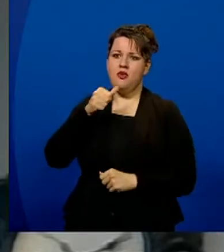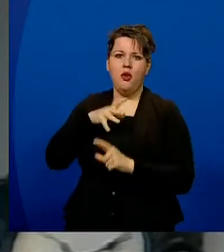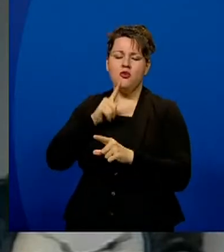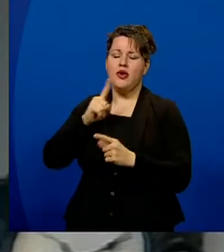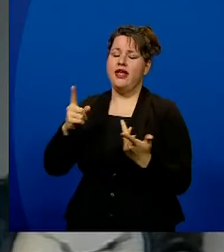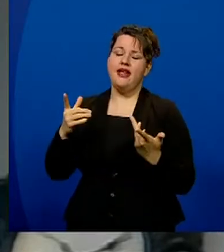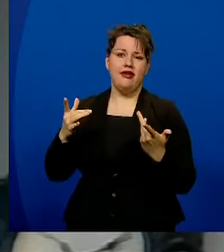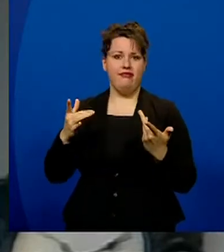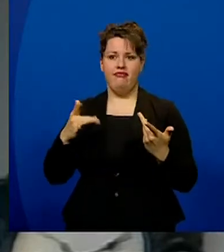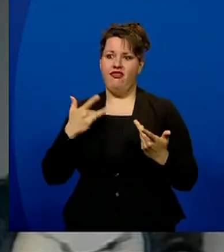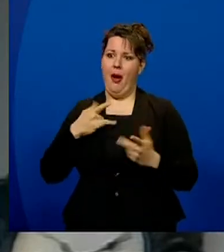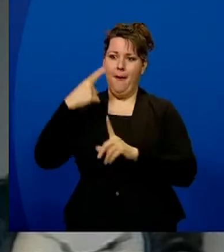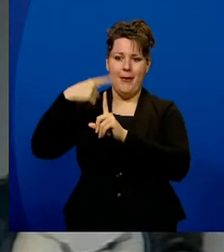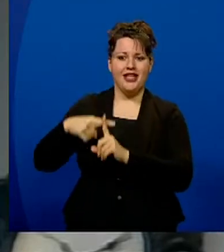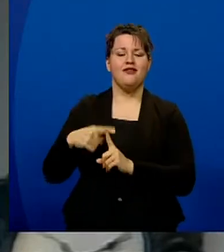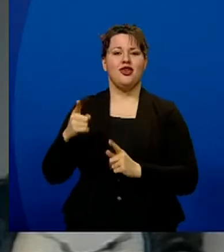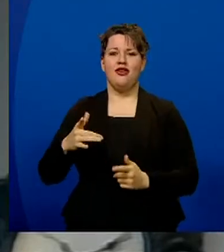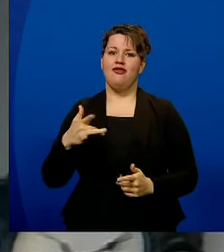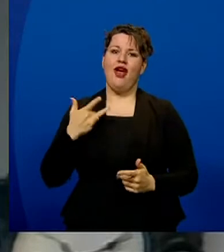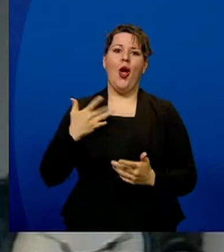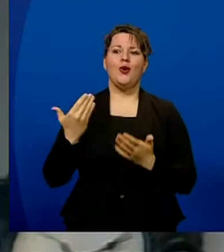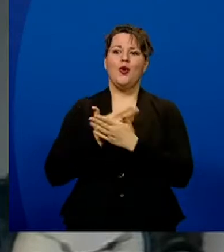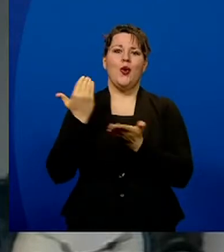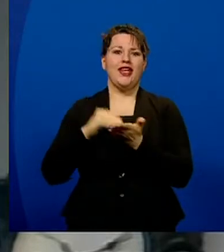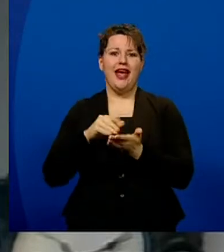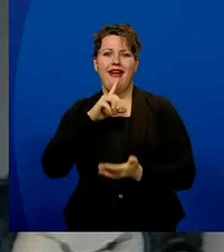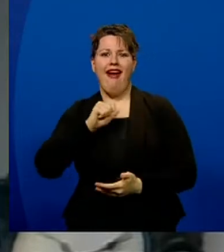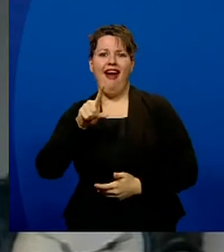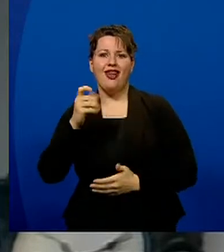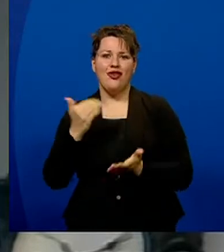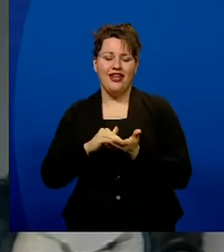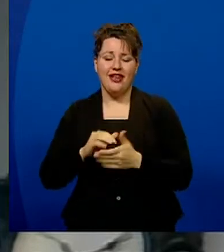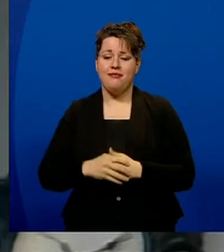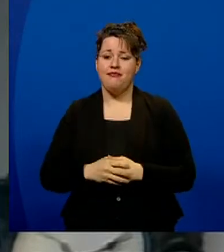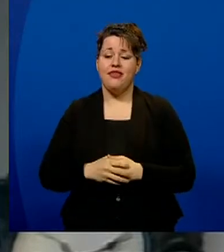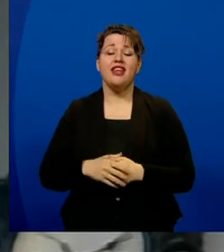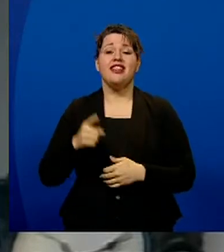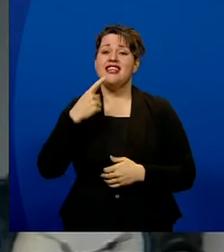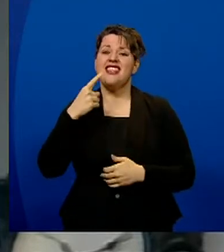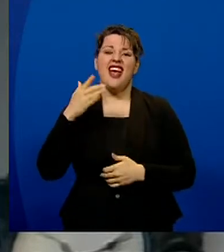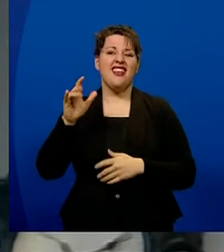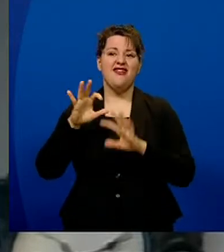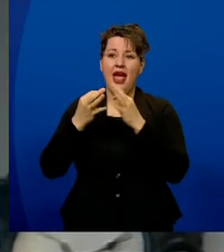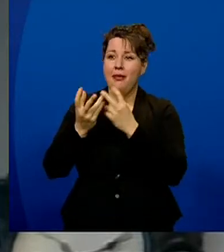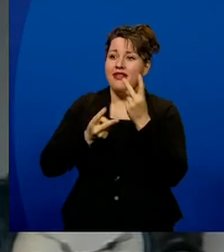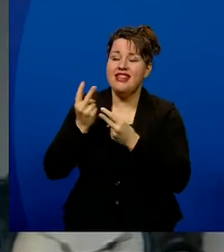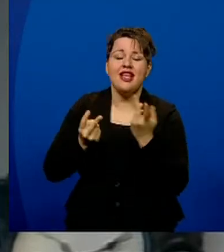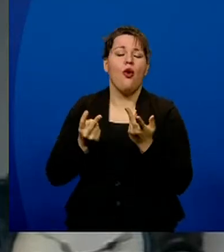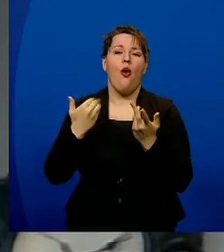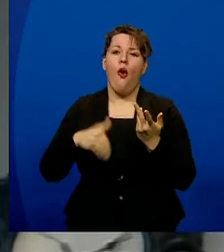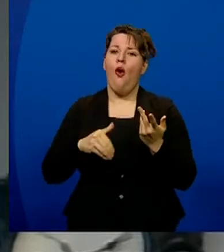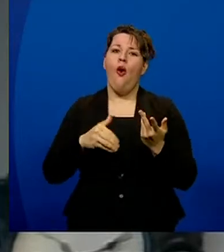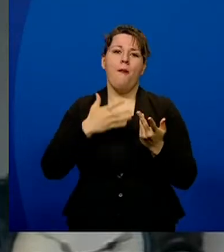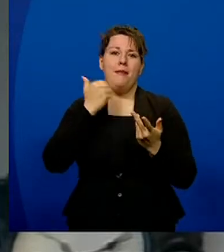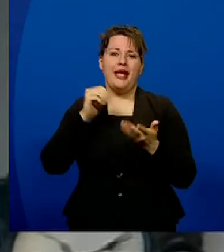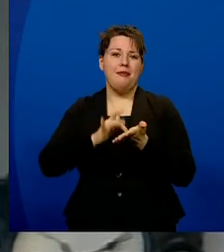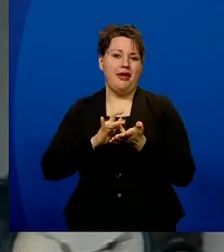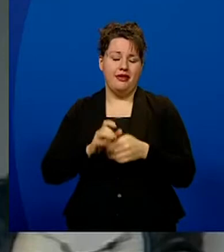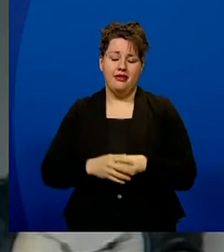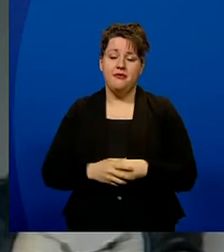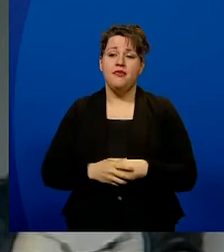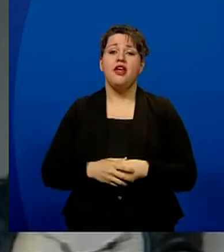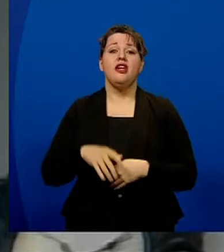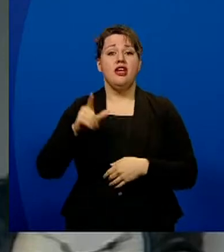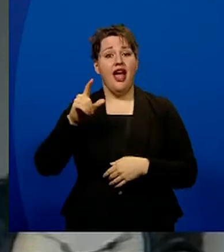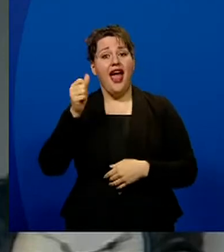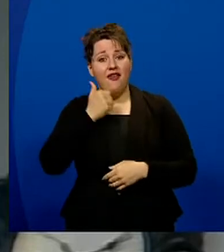again at 100. Betty told me it's the best heart medicine you could ever get. She Zoomed her family every day, but had tears of joy